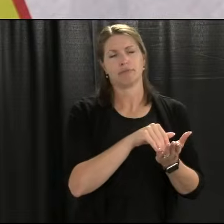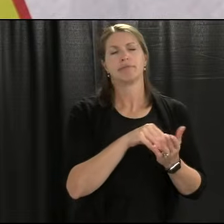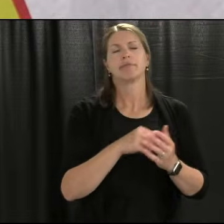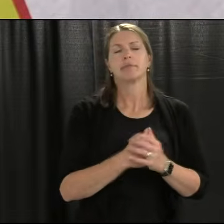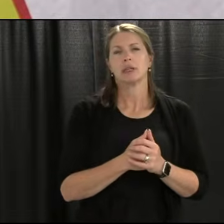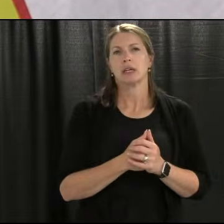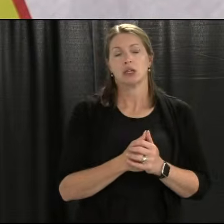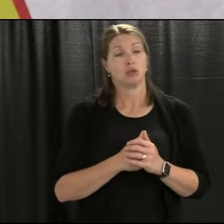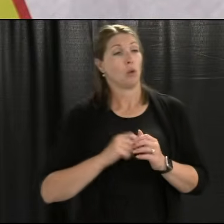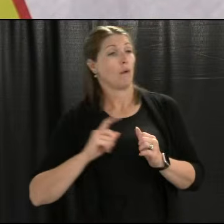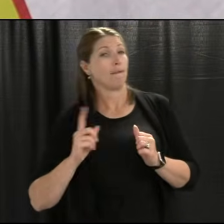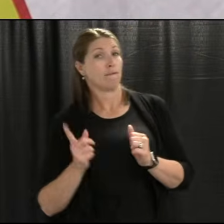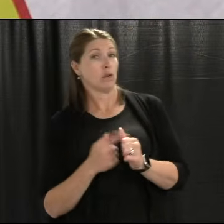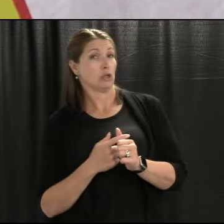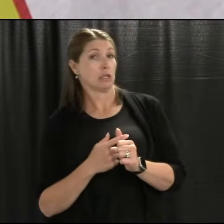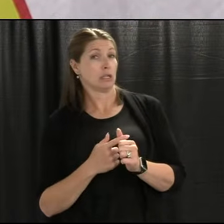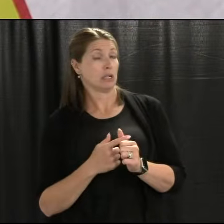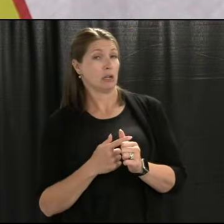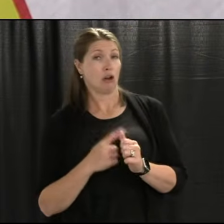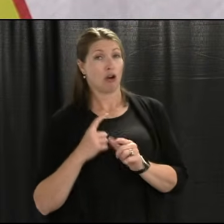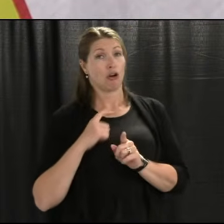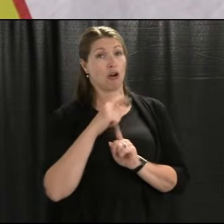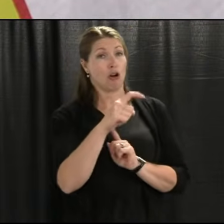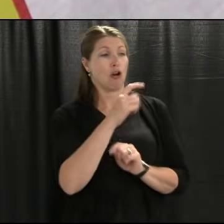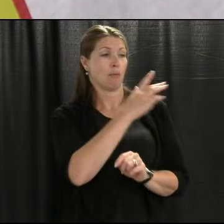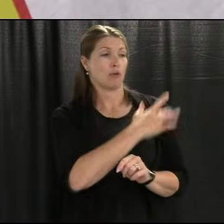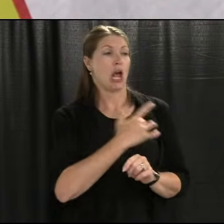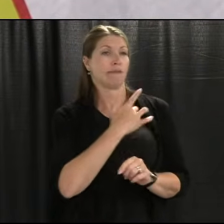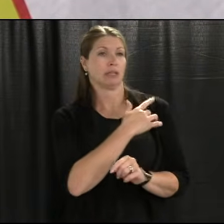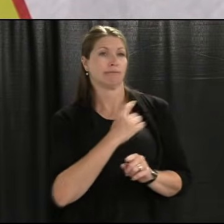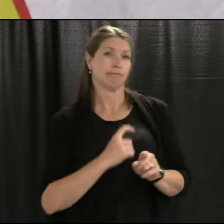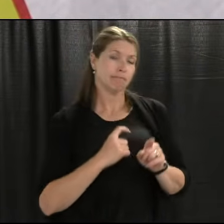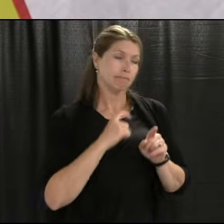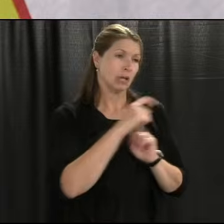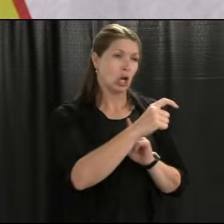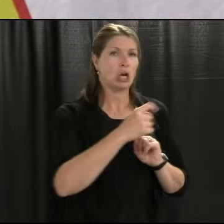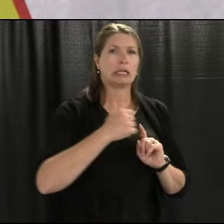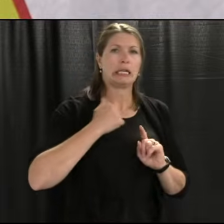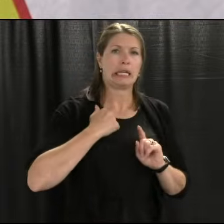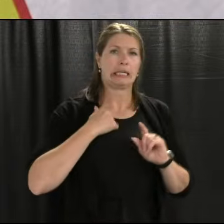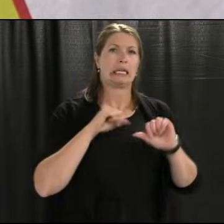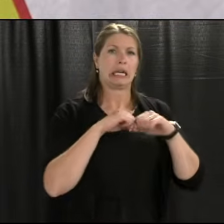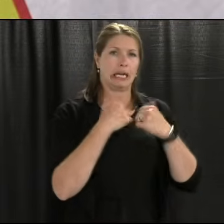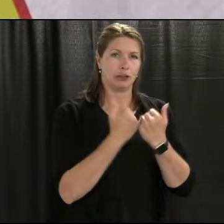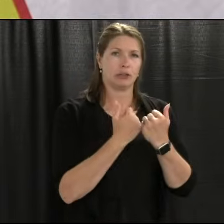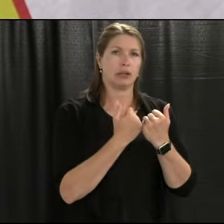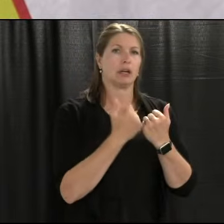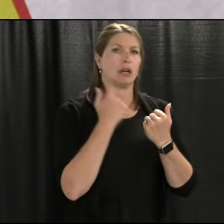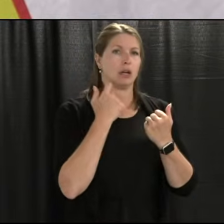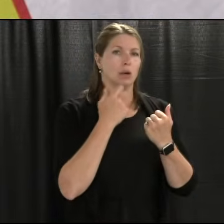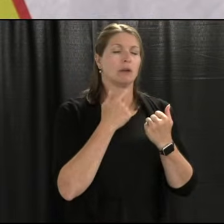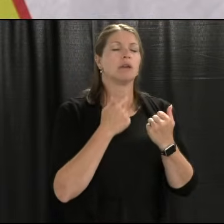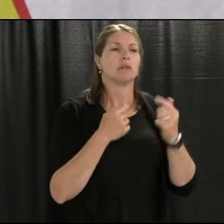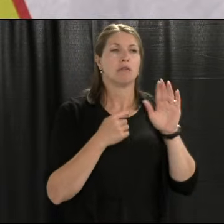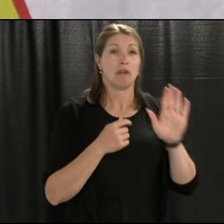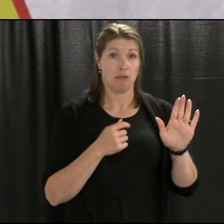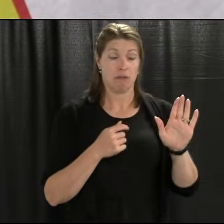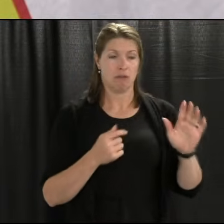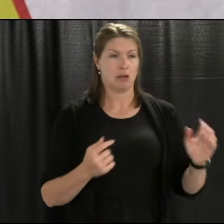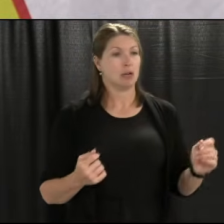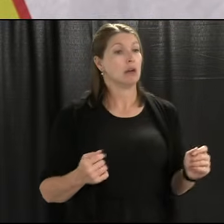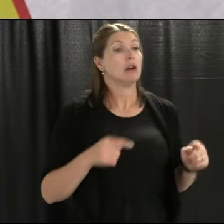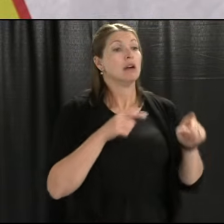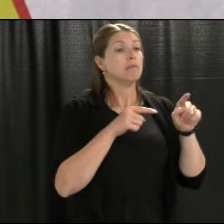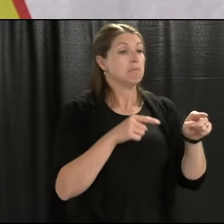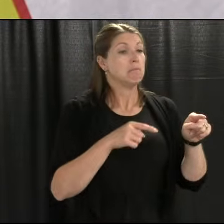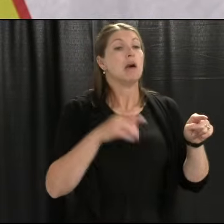process. Our provincial duty officers usually talk to counterparts in other provinces, and then when we're aware